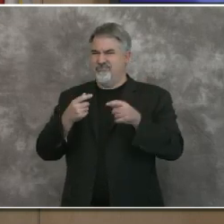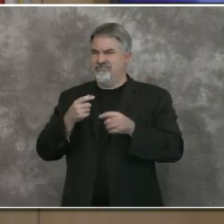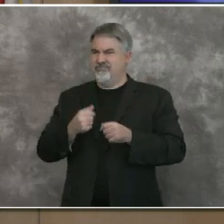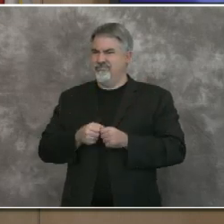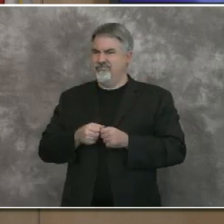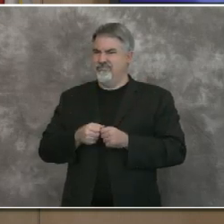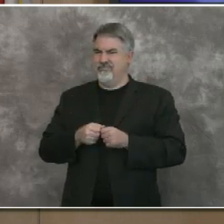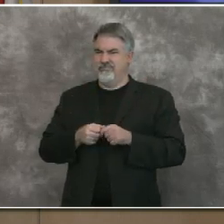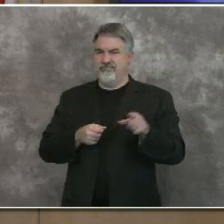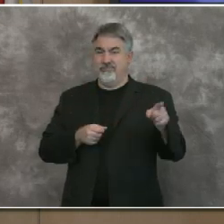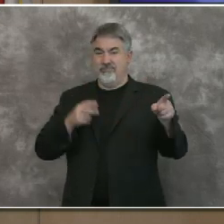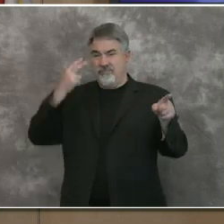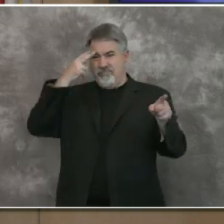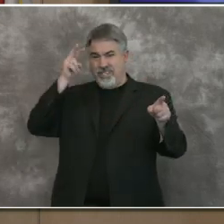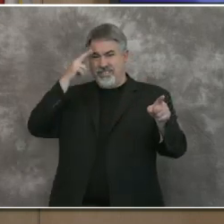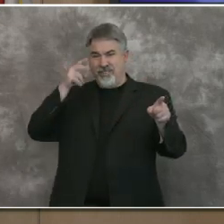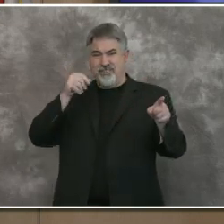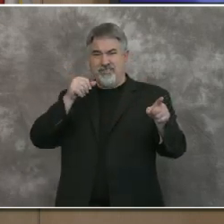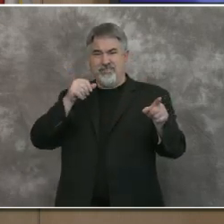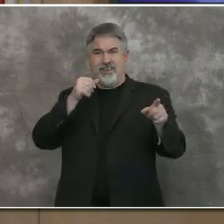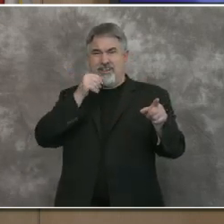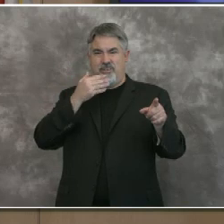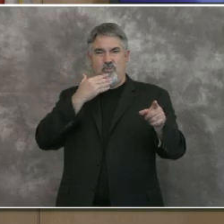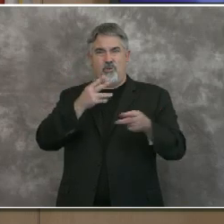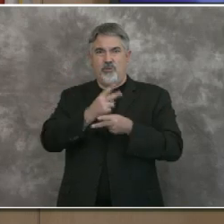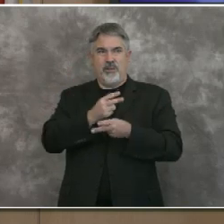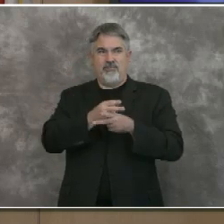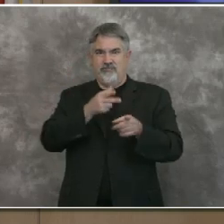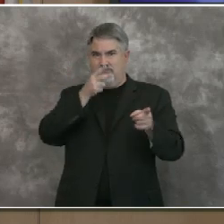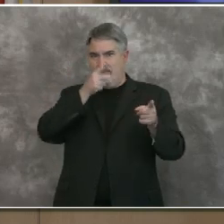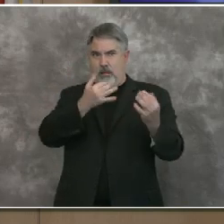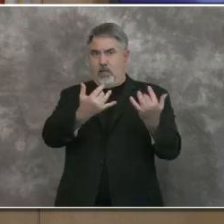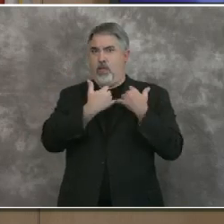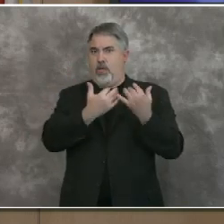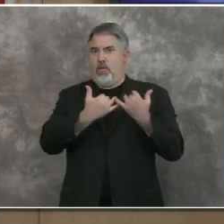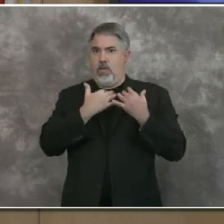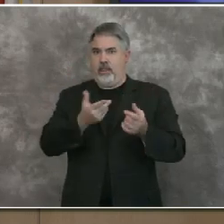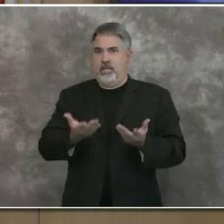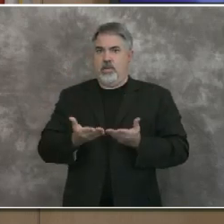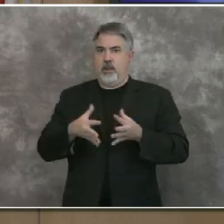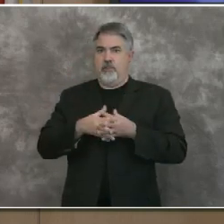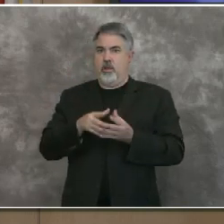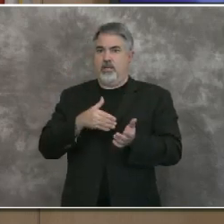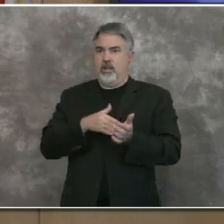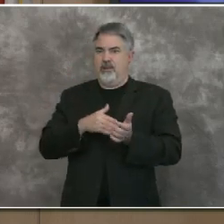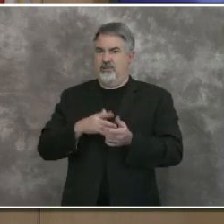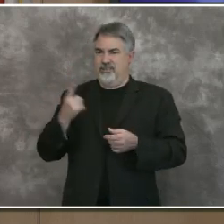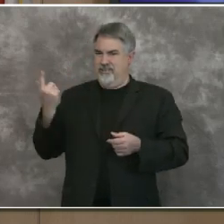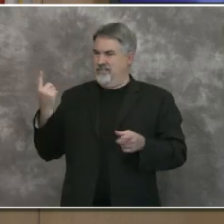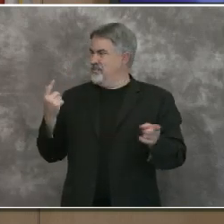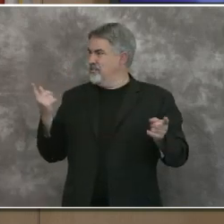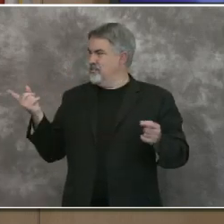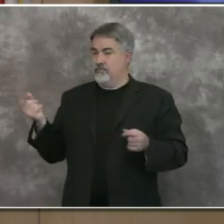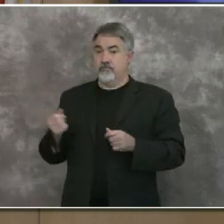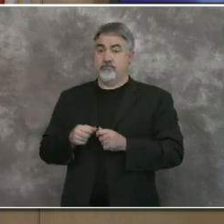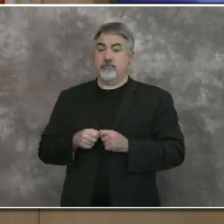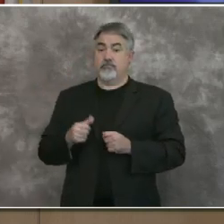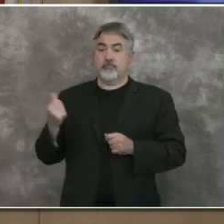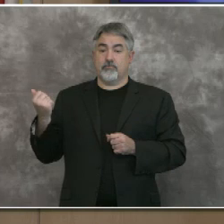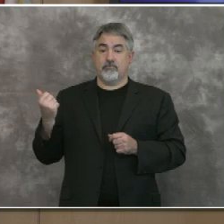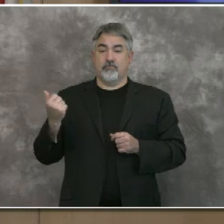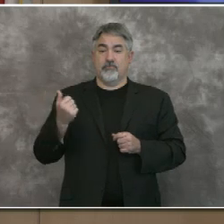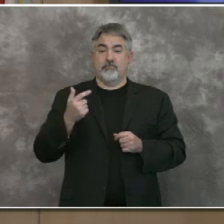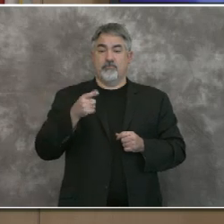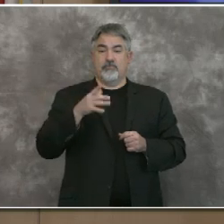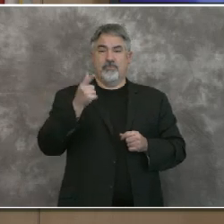care in Mexico? Can San Diego respond to these people in need of care? Well, that's about 5 questions all in one. Let me do